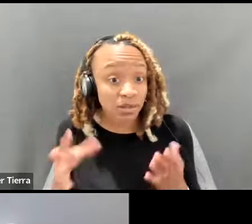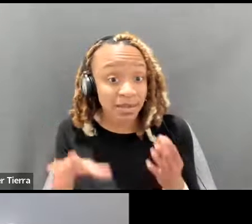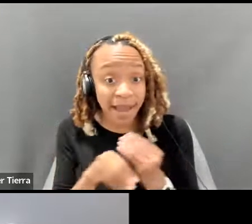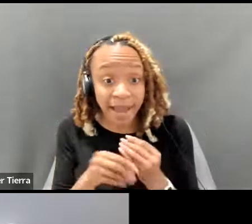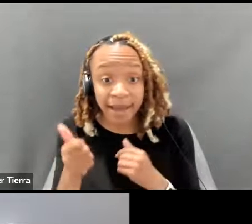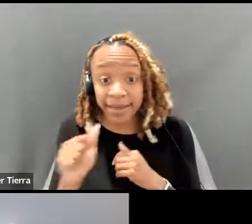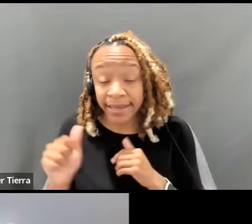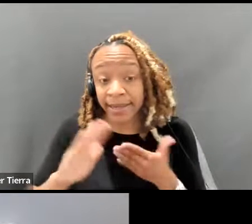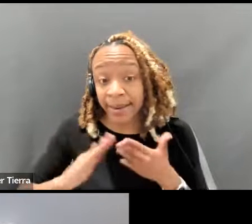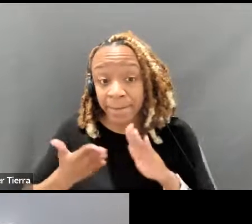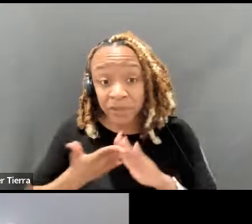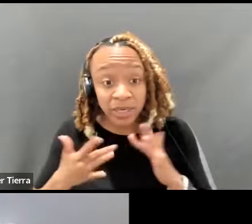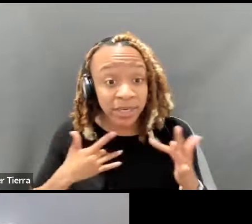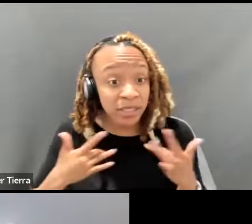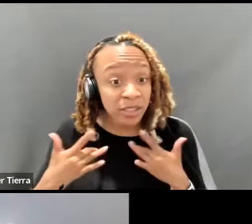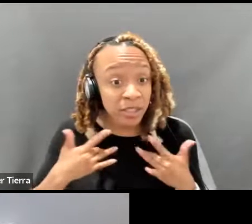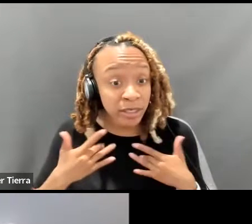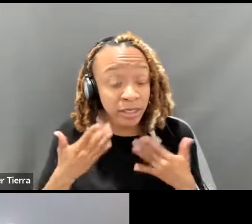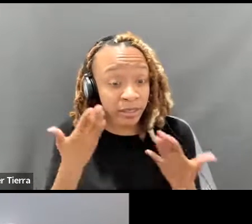community concerns?